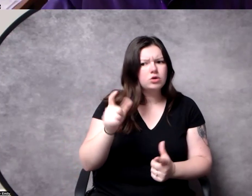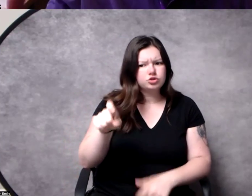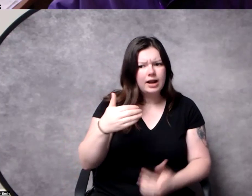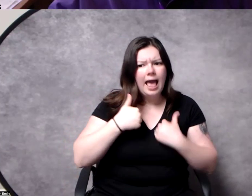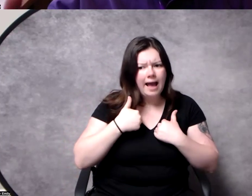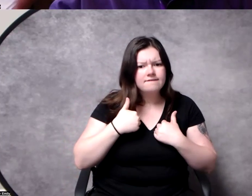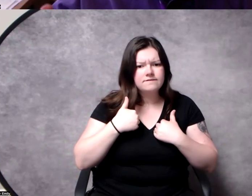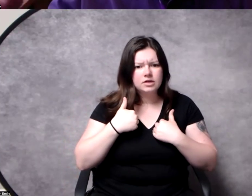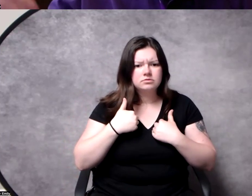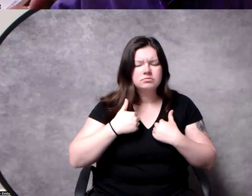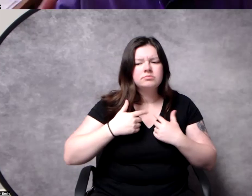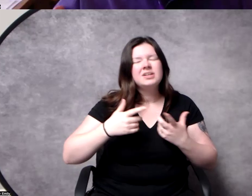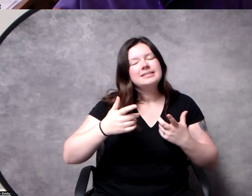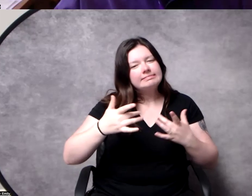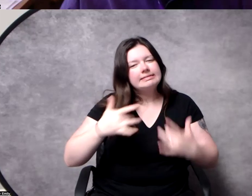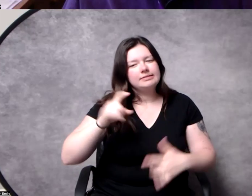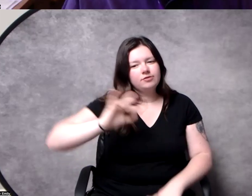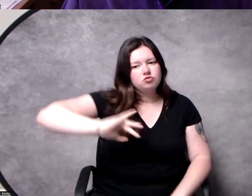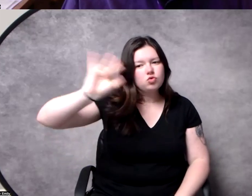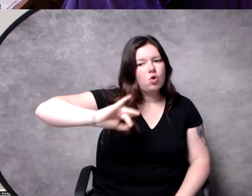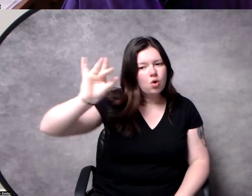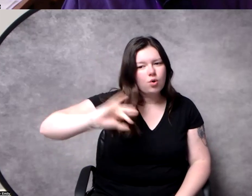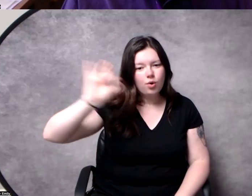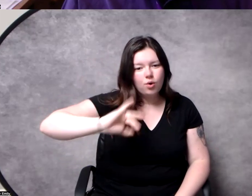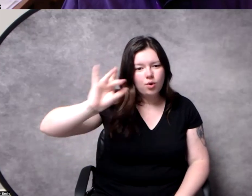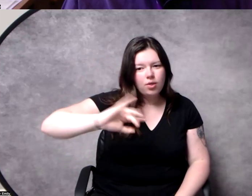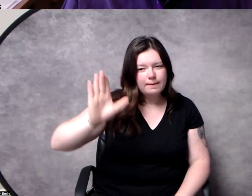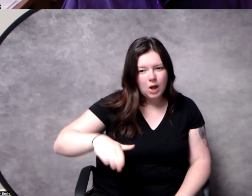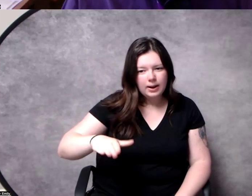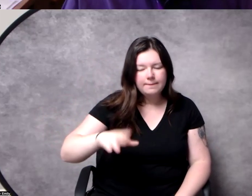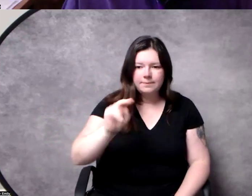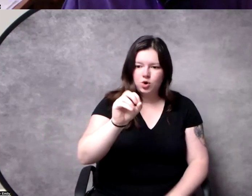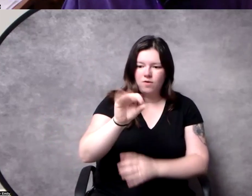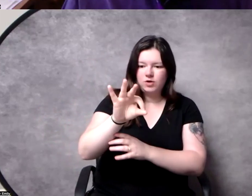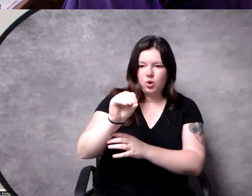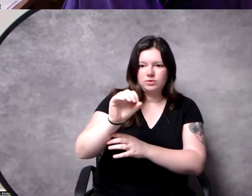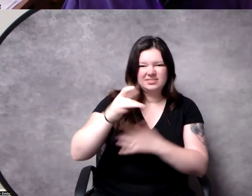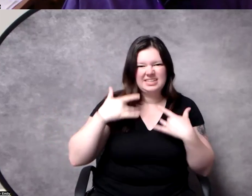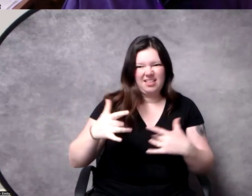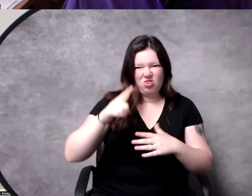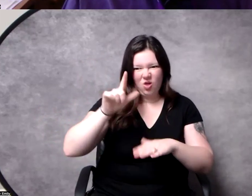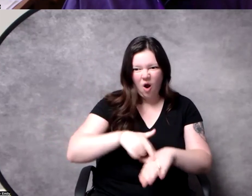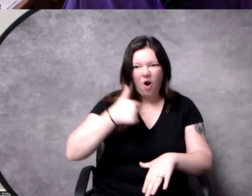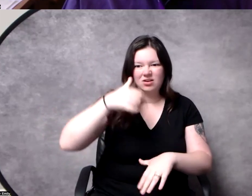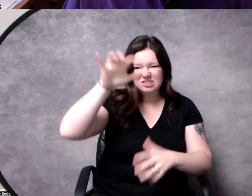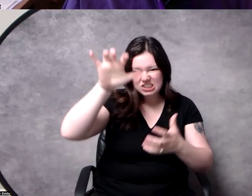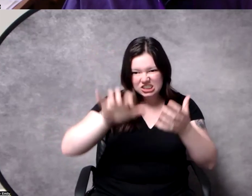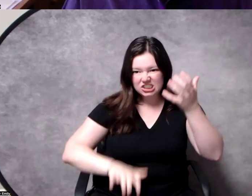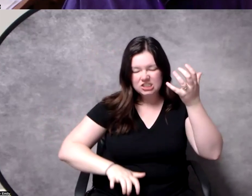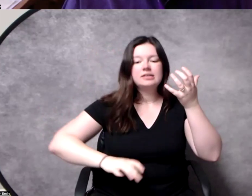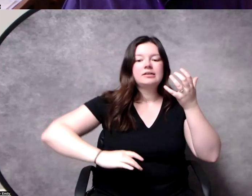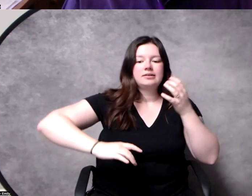to scroll to the bottom. Sometimes these NOFOs can be pretty lengthy. But normally by the time you get to the bottom of